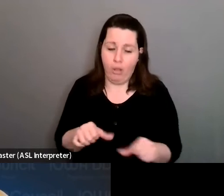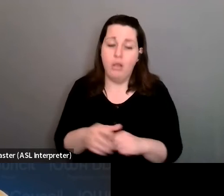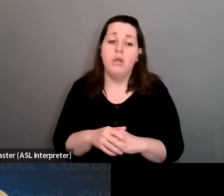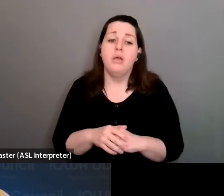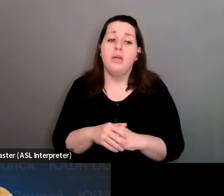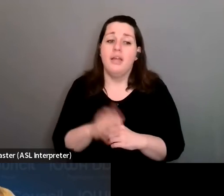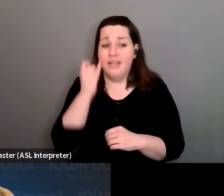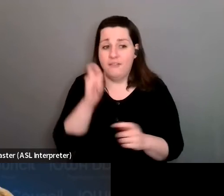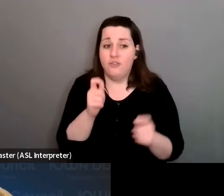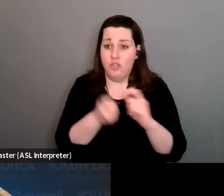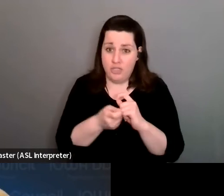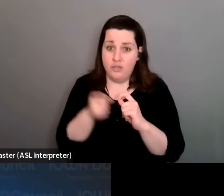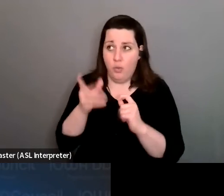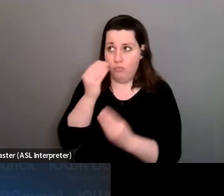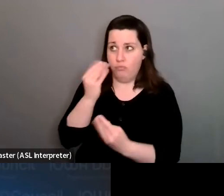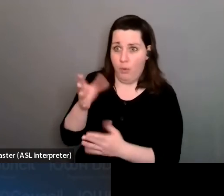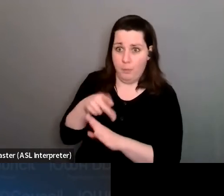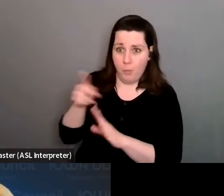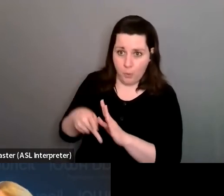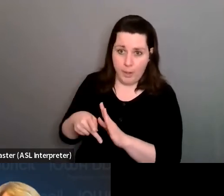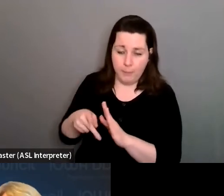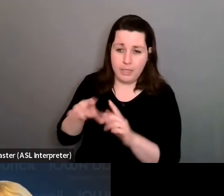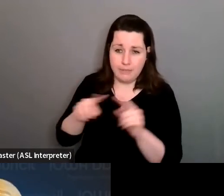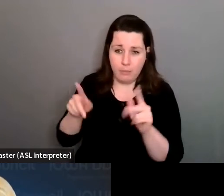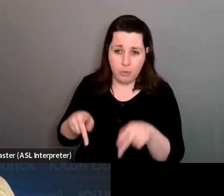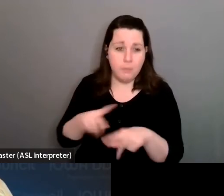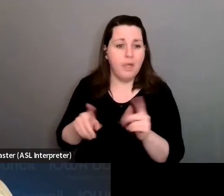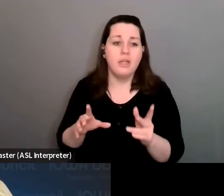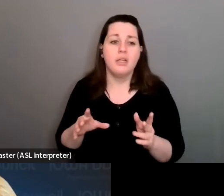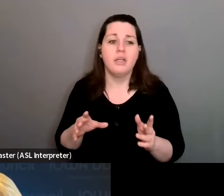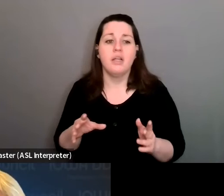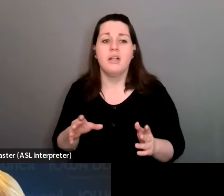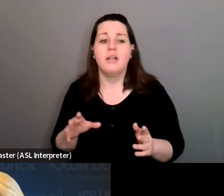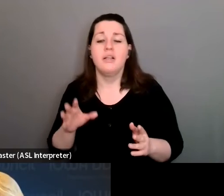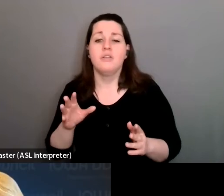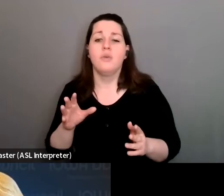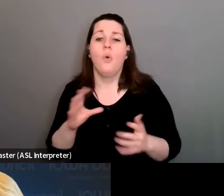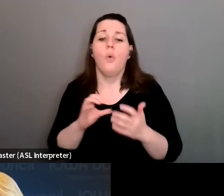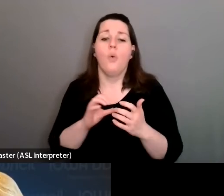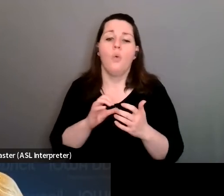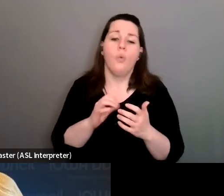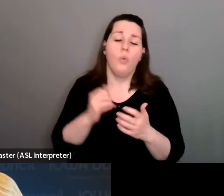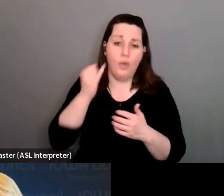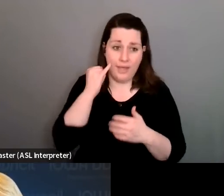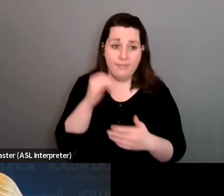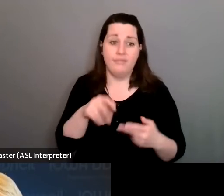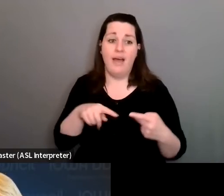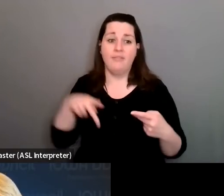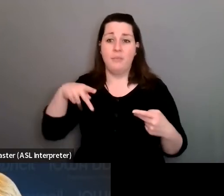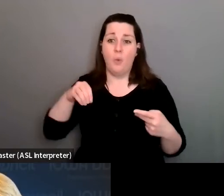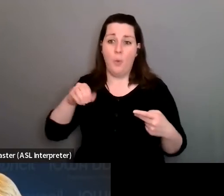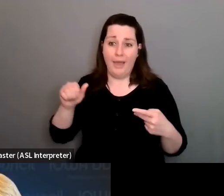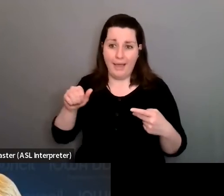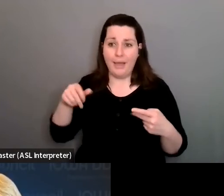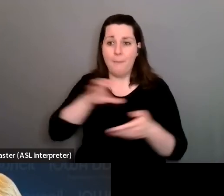would, let the program know. But the order that works in is, if there is a power of attorney, they